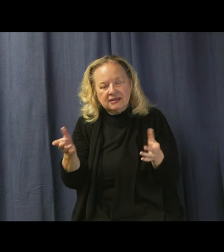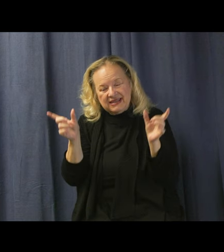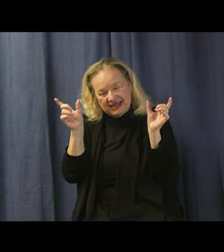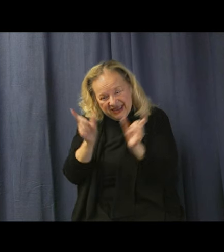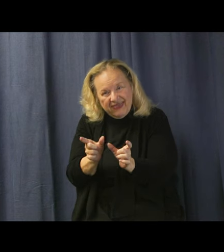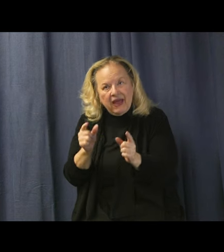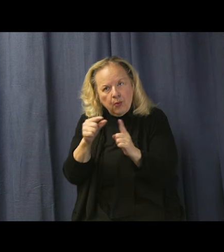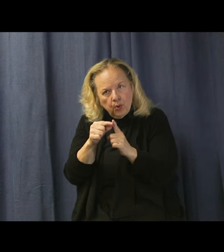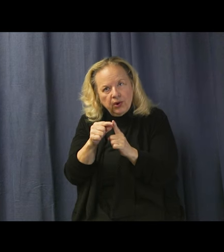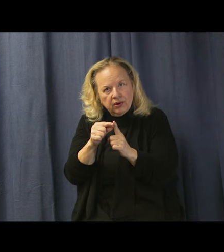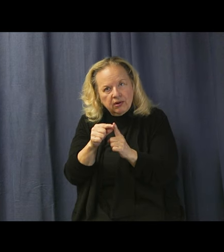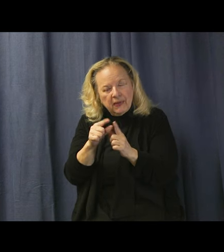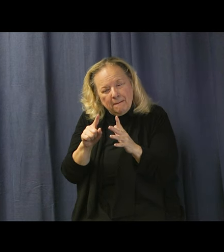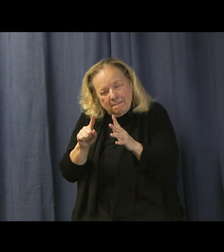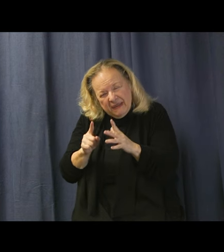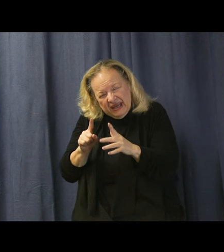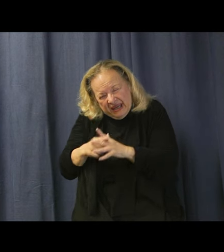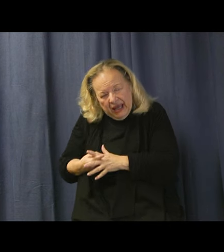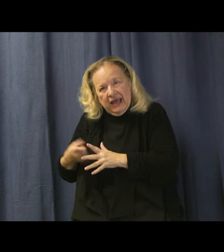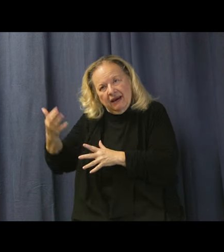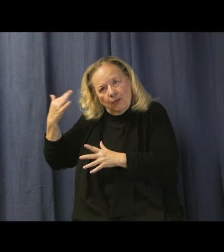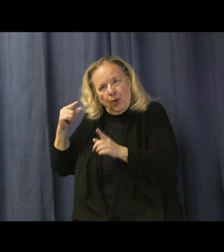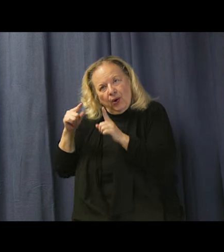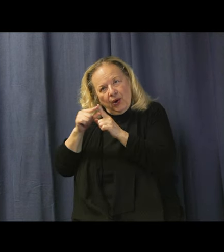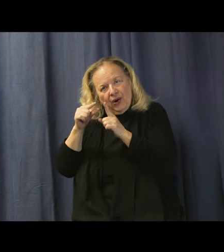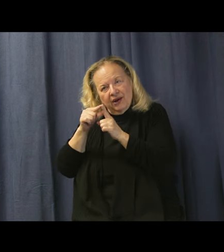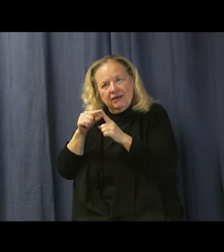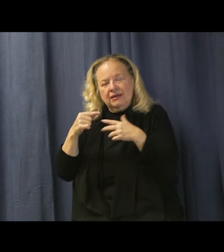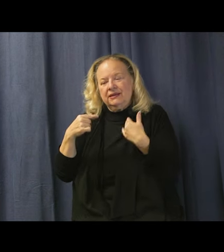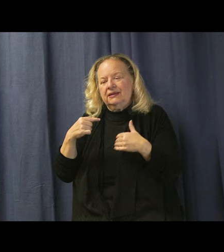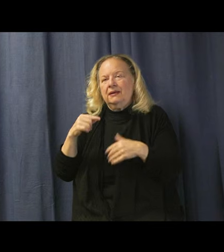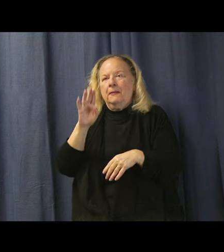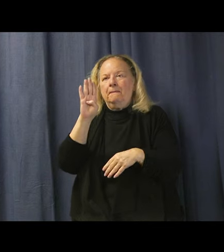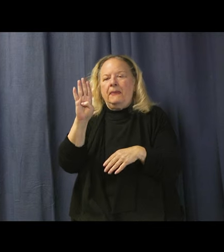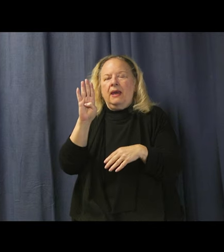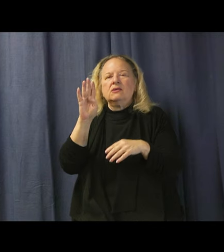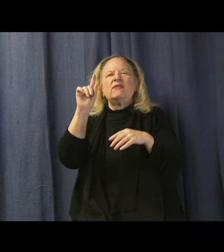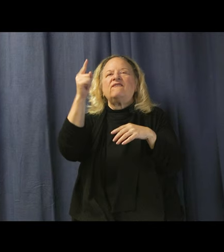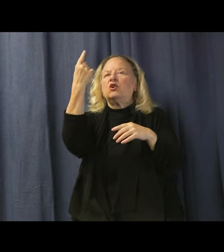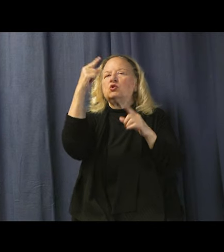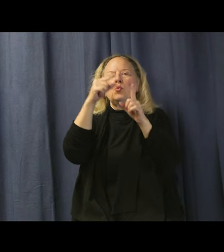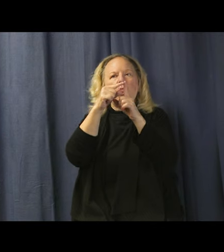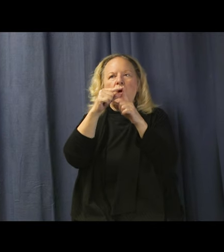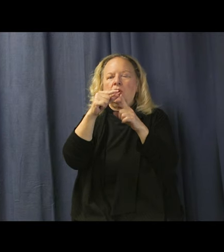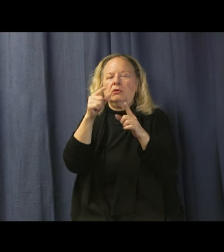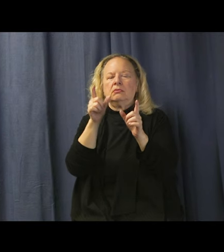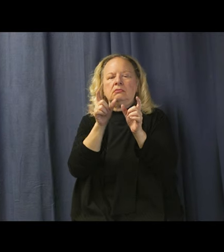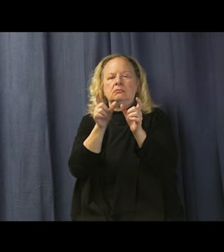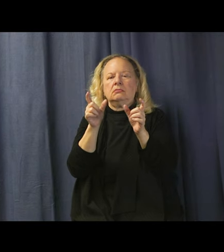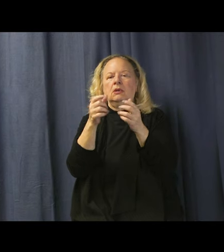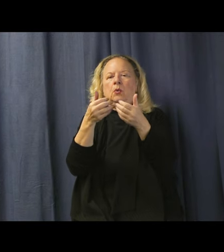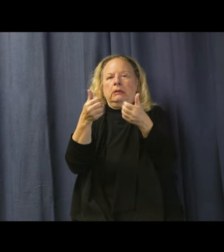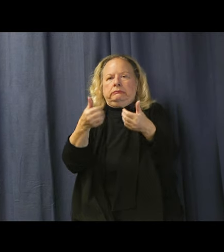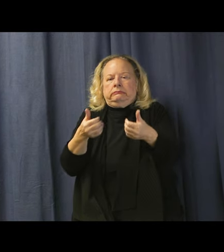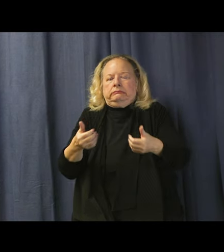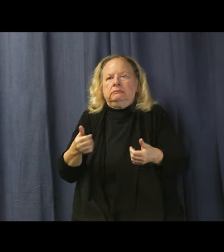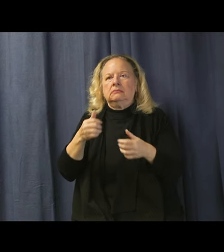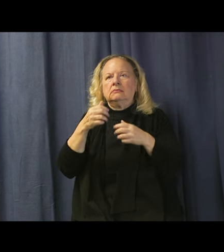Now, here is Bereshit. We're going to separate the bait. And what does that word mean right there? What